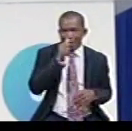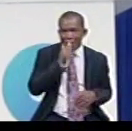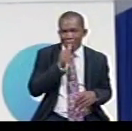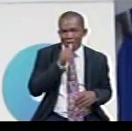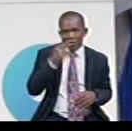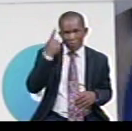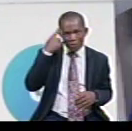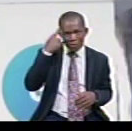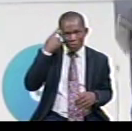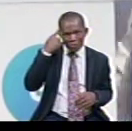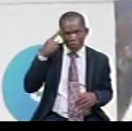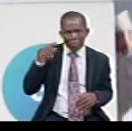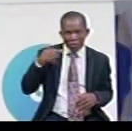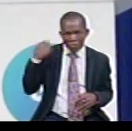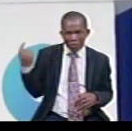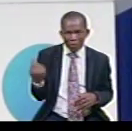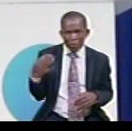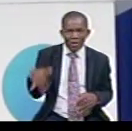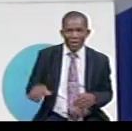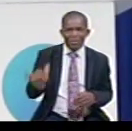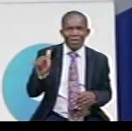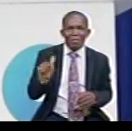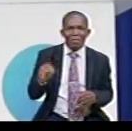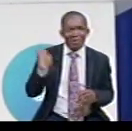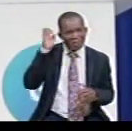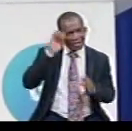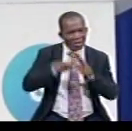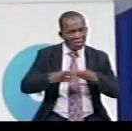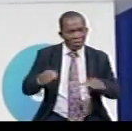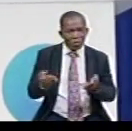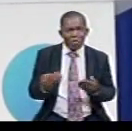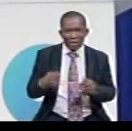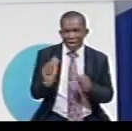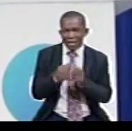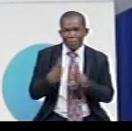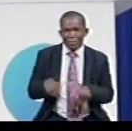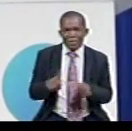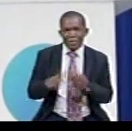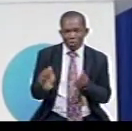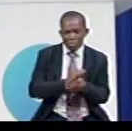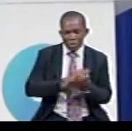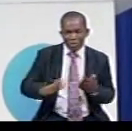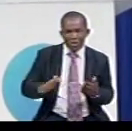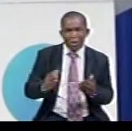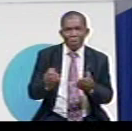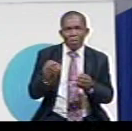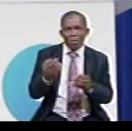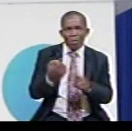He's not willing that any perish, but all come unto repentance.